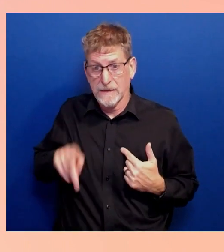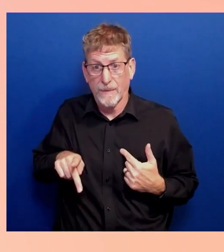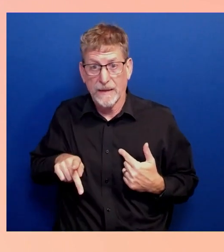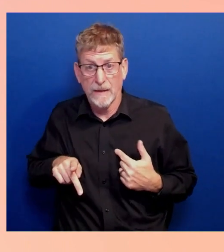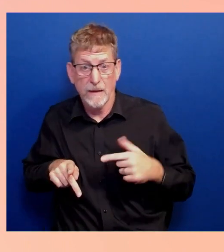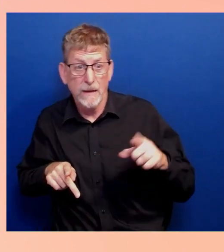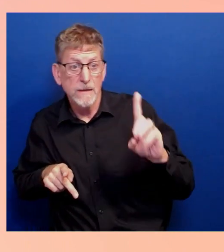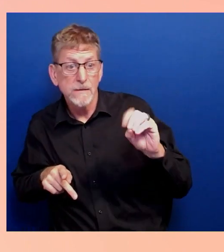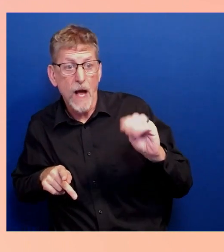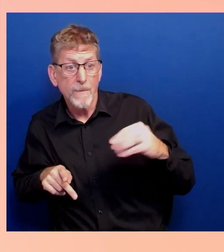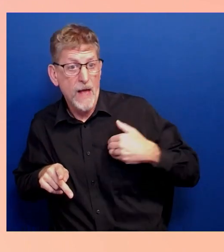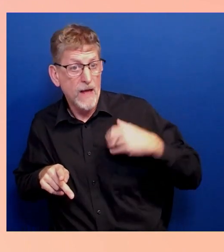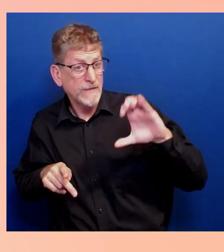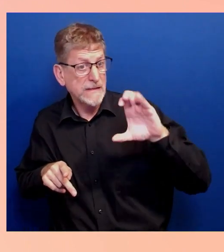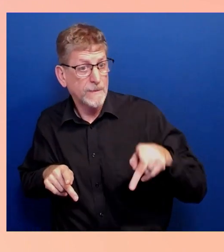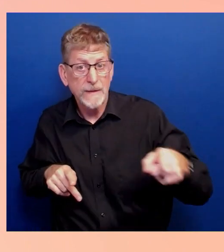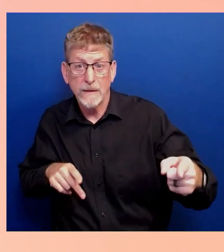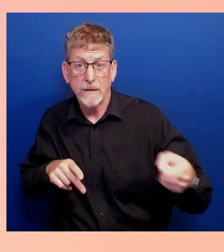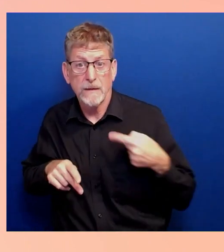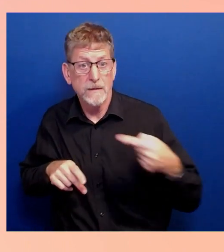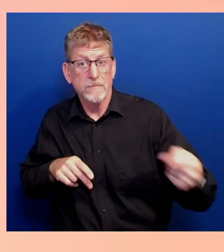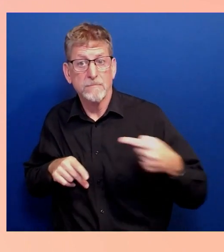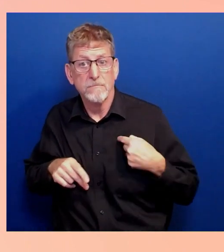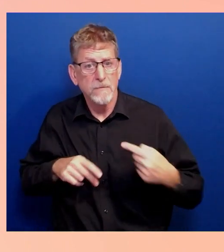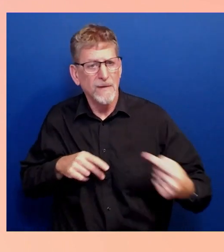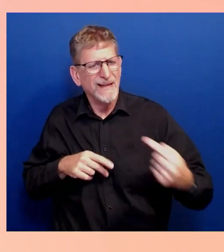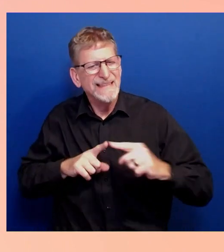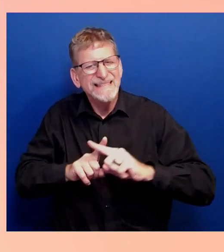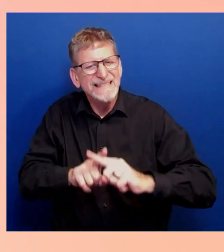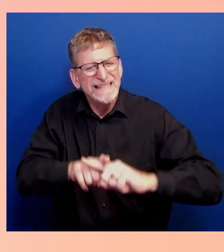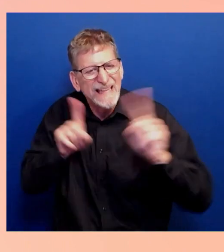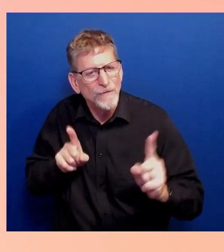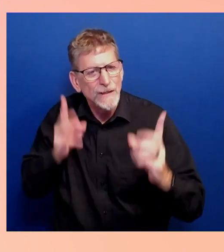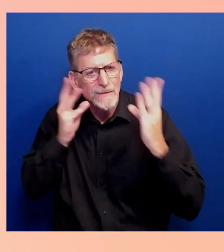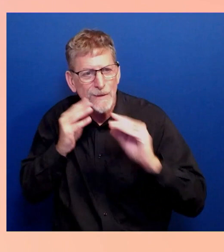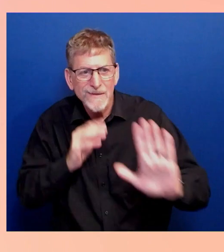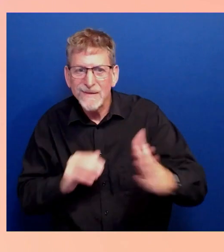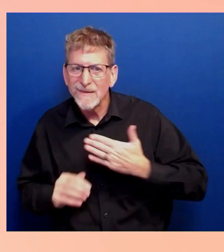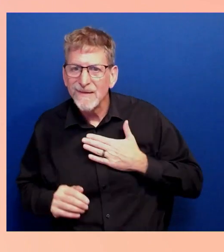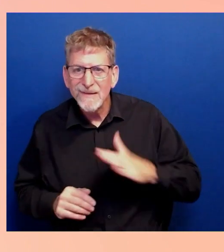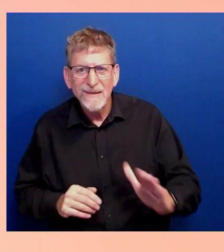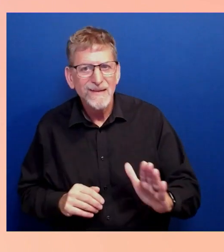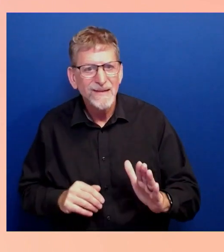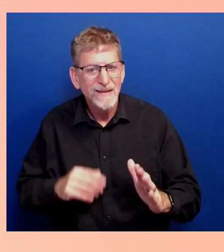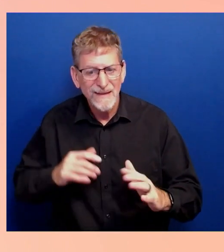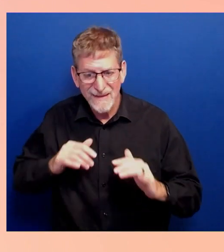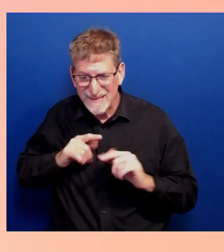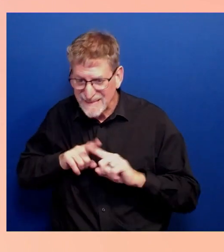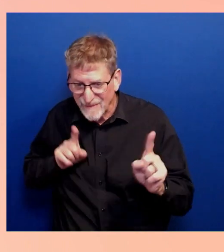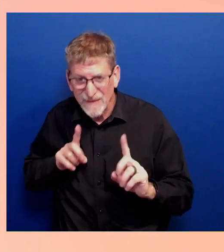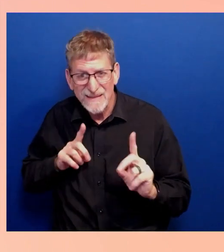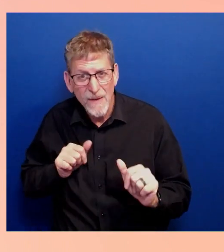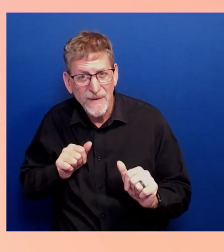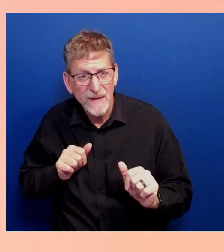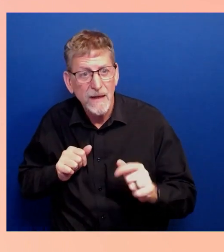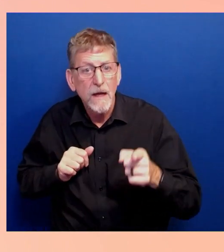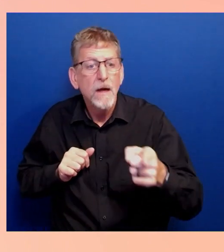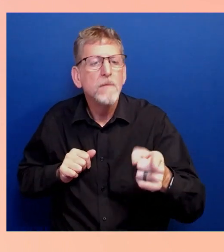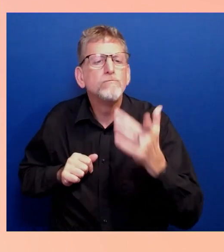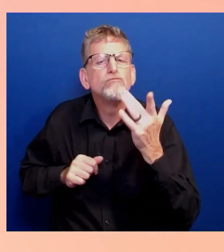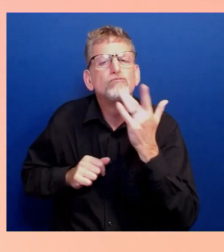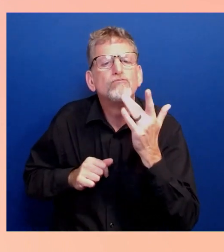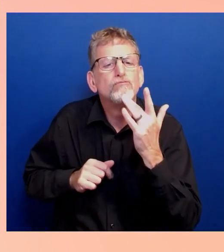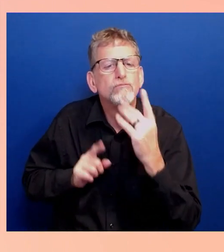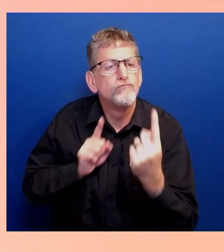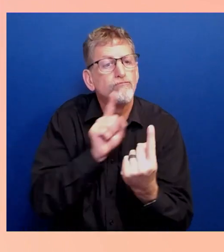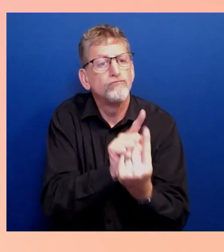Our experiences with our disabilities are very different from one another. Dom might prefer to go vote in person. I love using